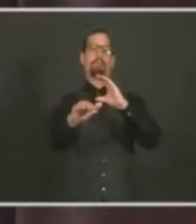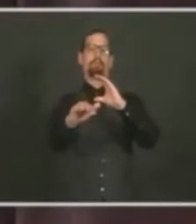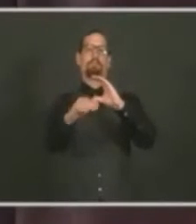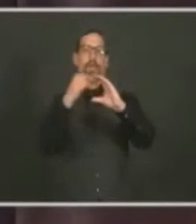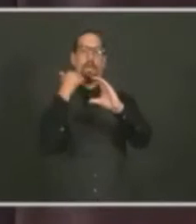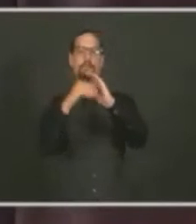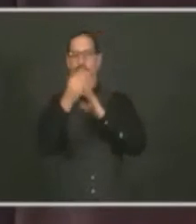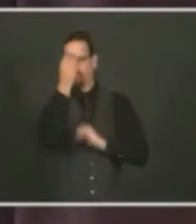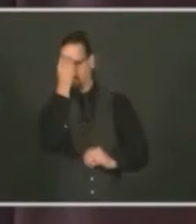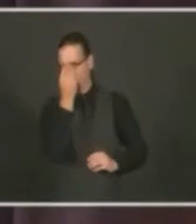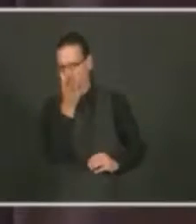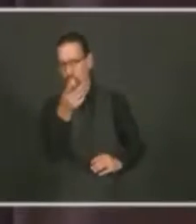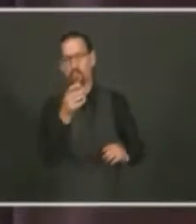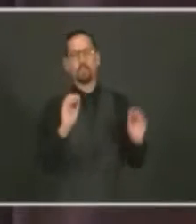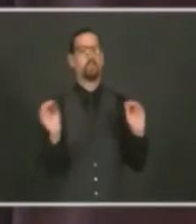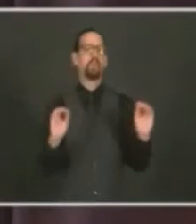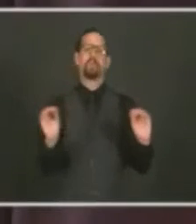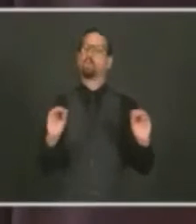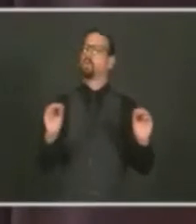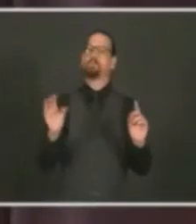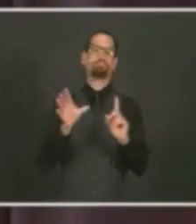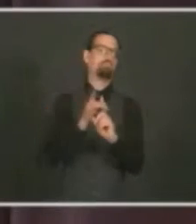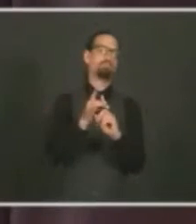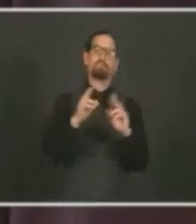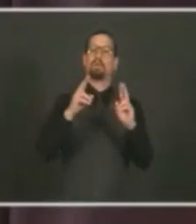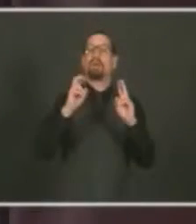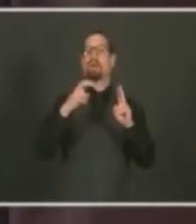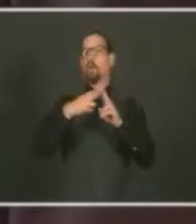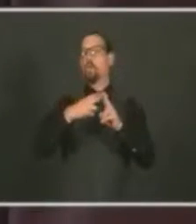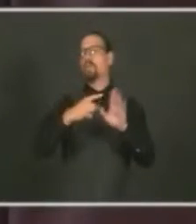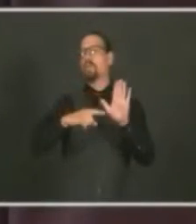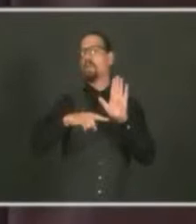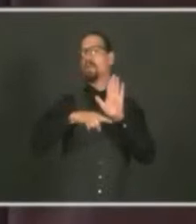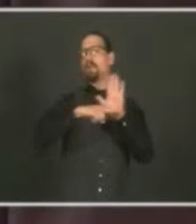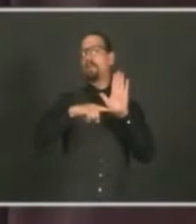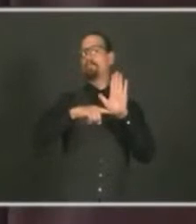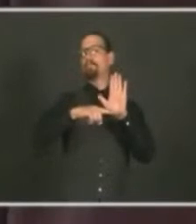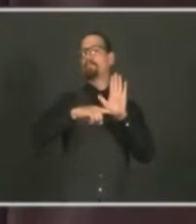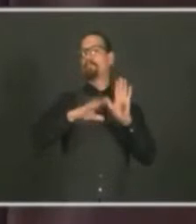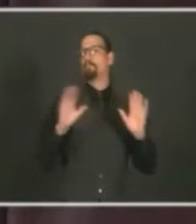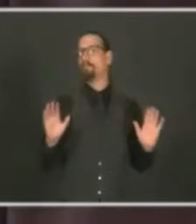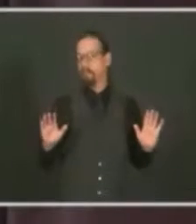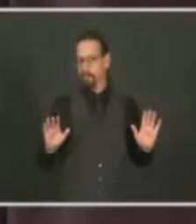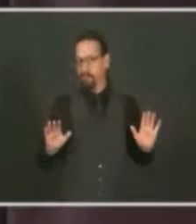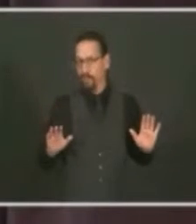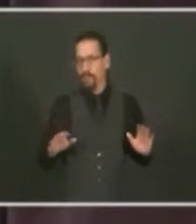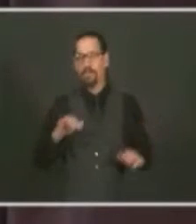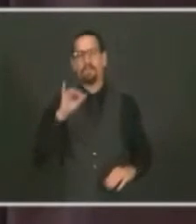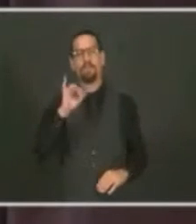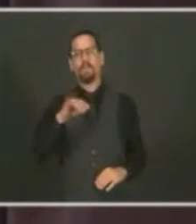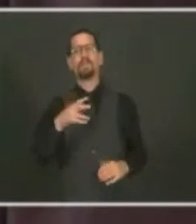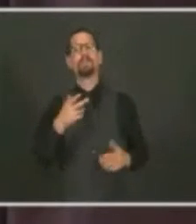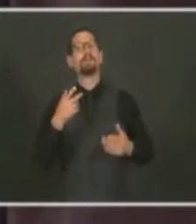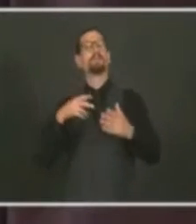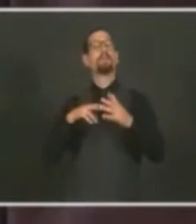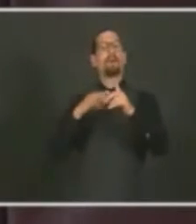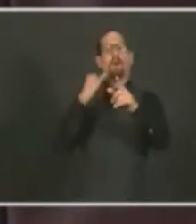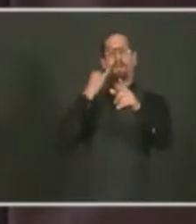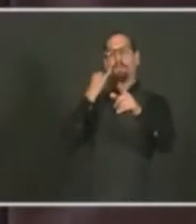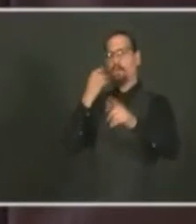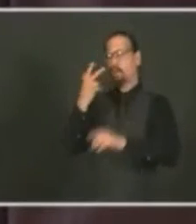You'll get an email with your results. So if you went to get tested and it's been like 3 days and you haven't heard